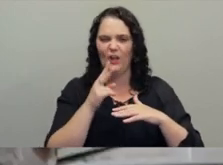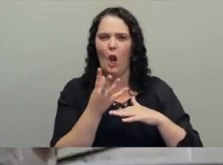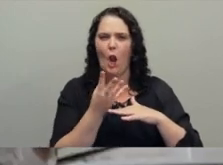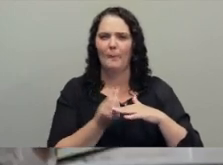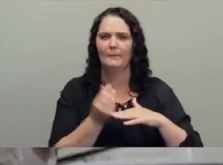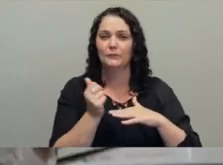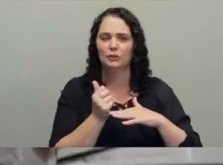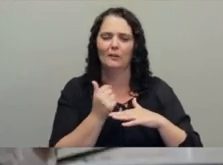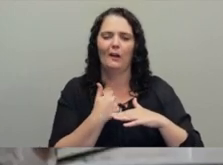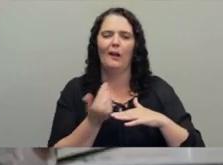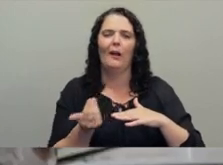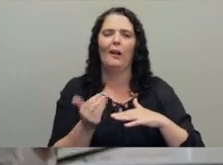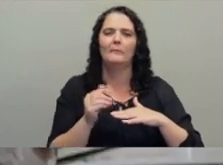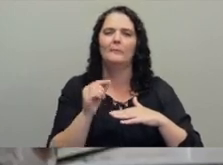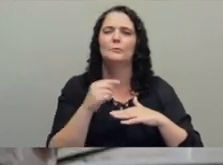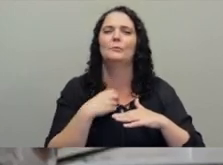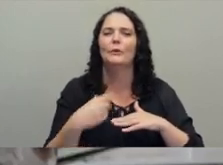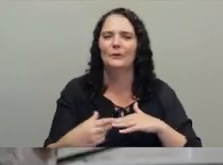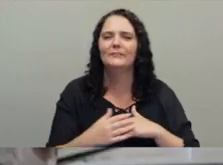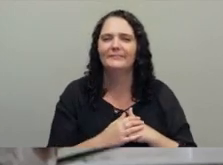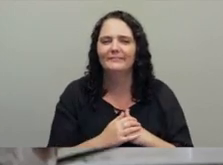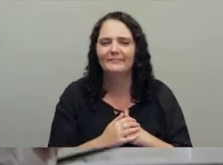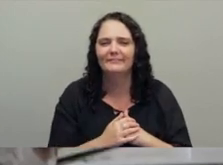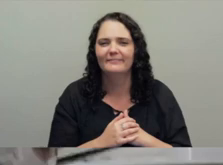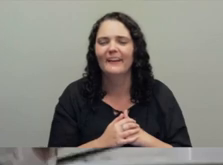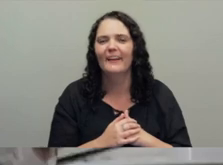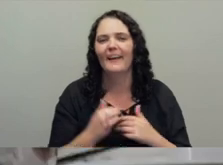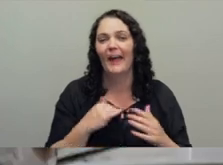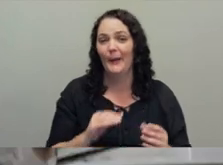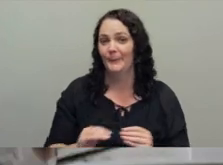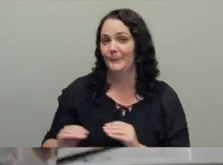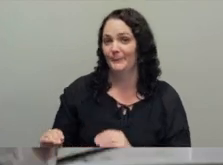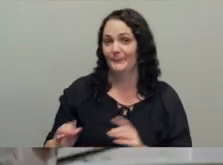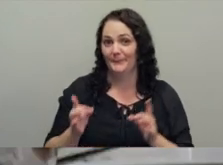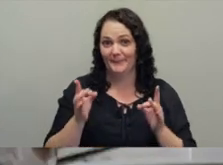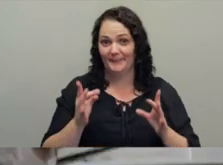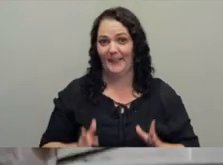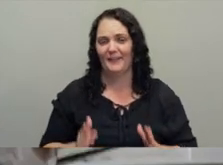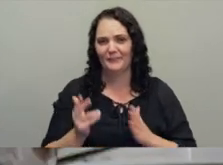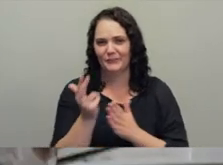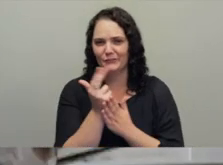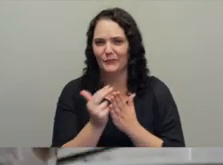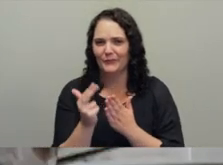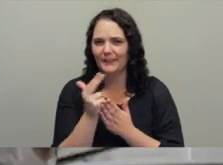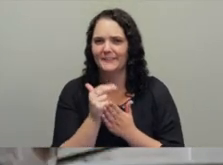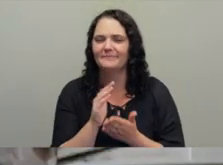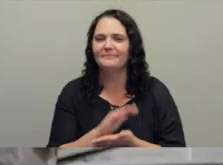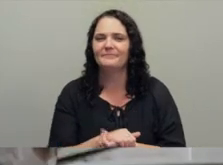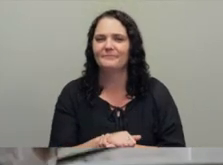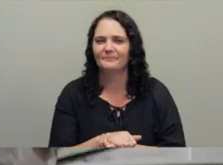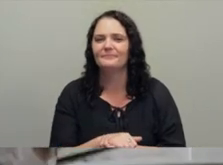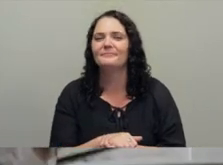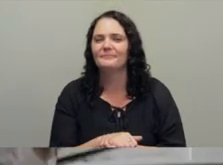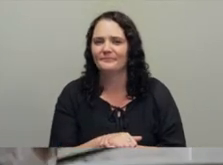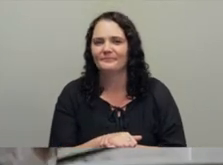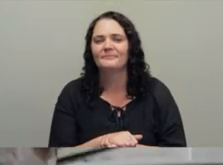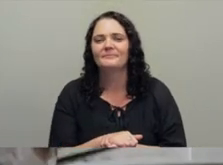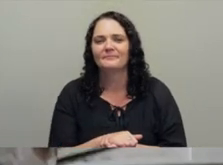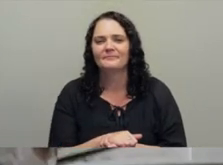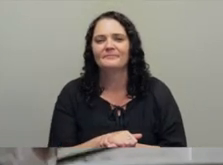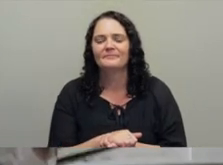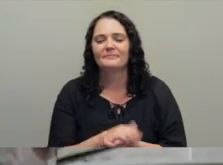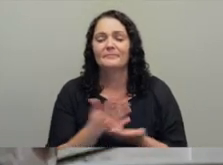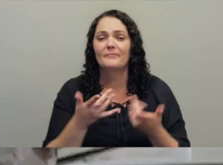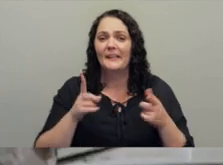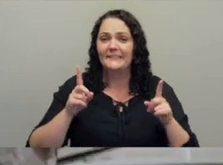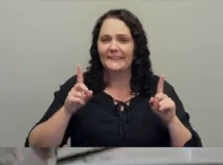bit more. There we go. All right. I'm going to set that aside, and let's get to drawing. Okay. To begin with, what